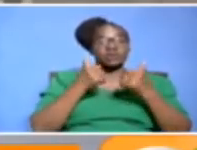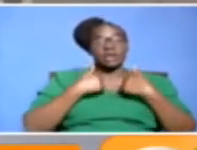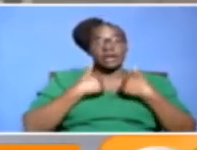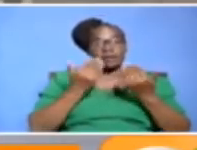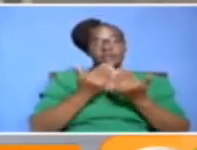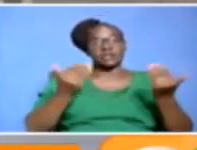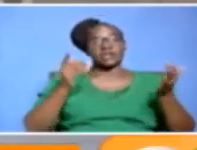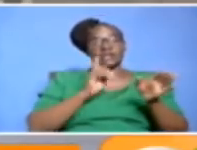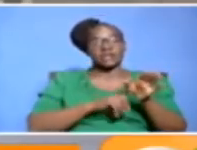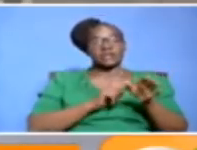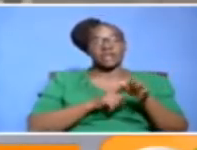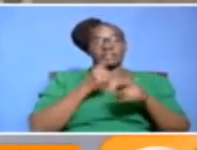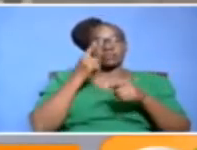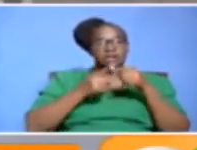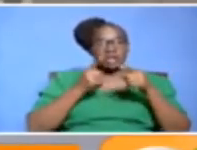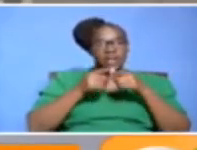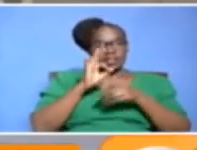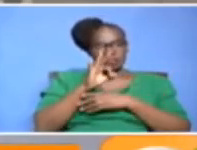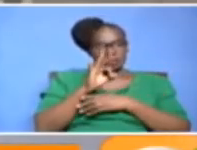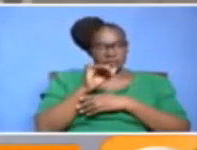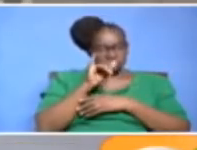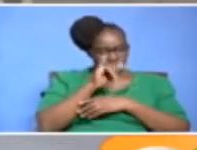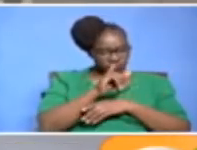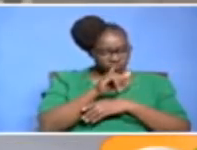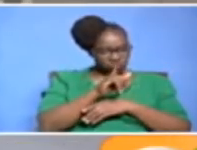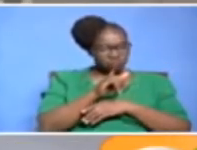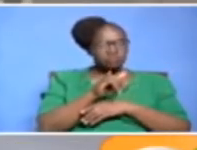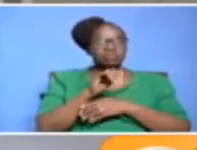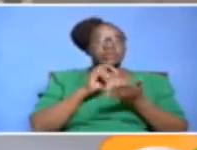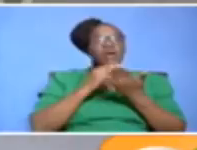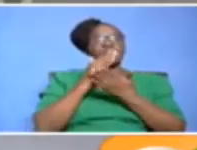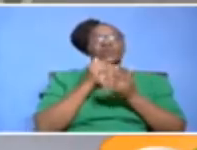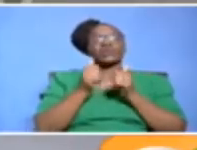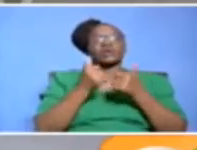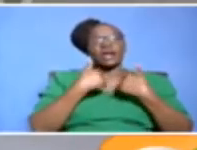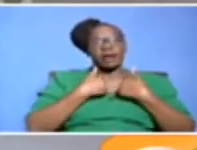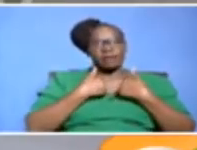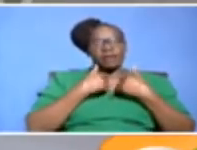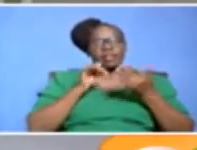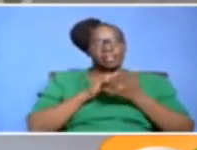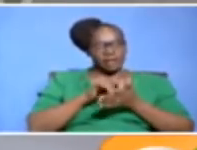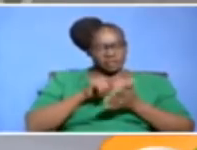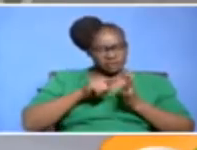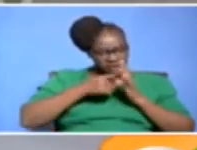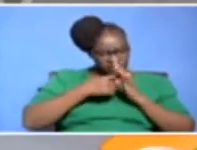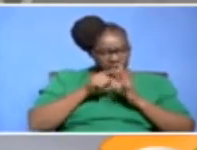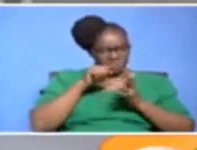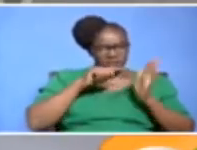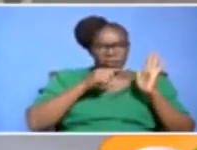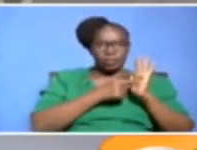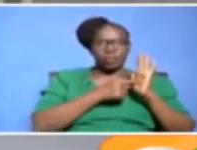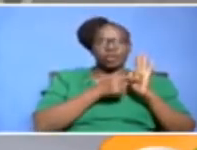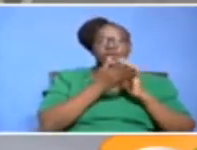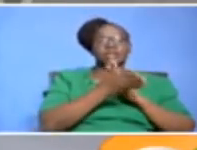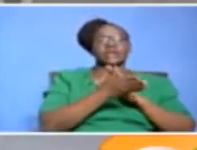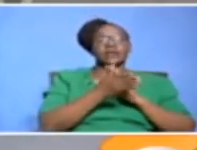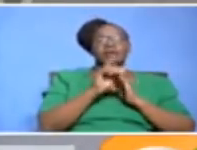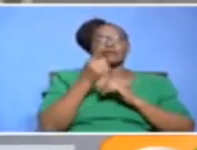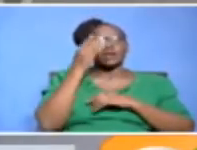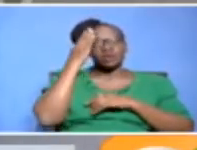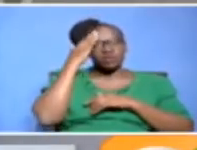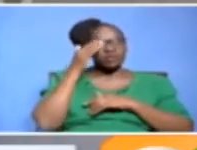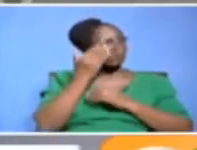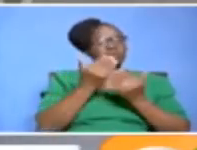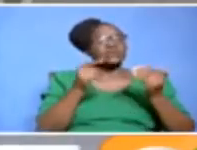go through during the Borstal? So during that should be the start. You know, find out why did this child commit this